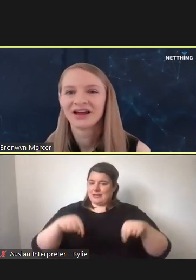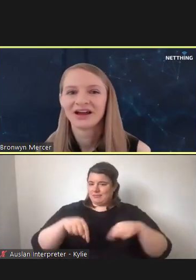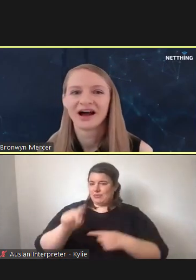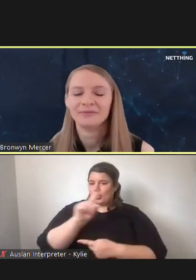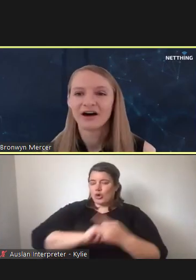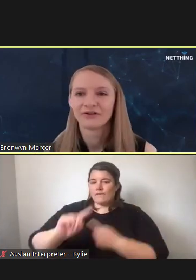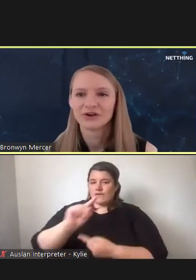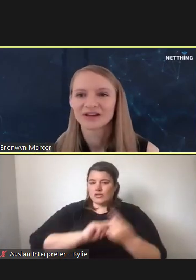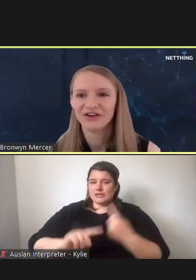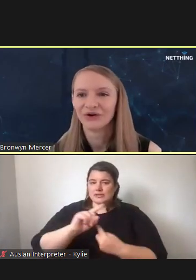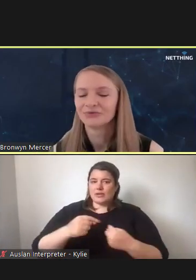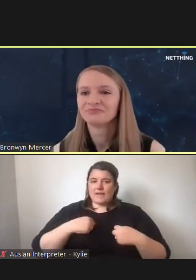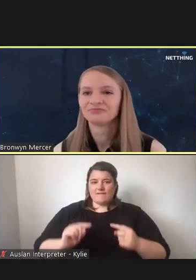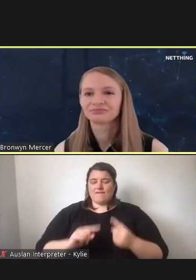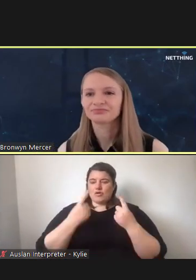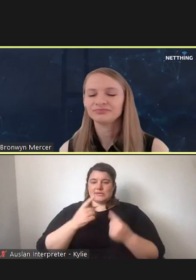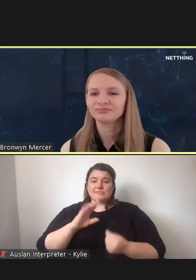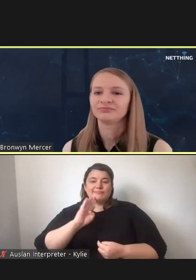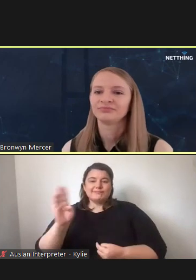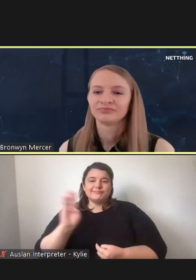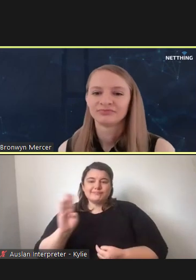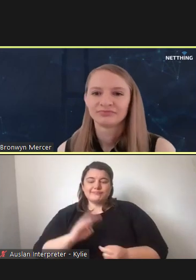with our first keynote.